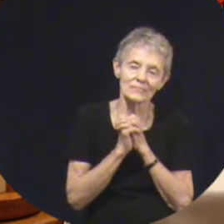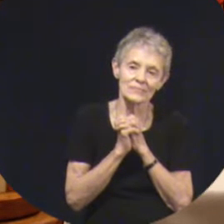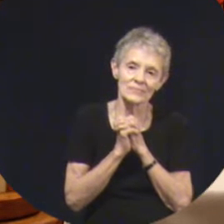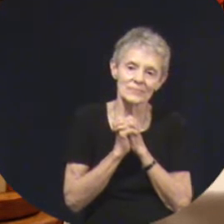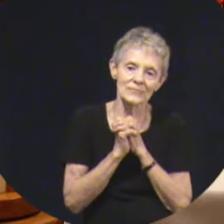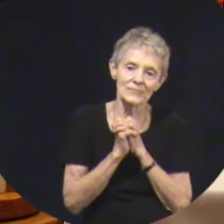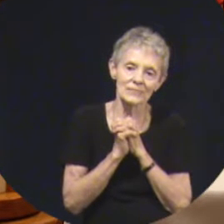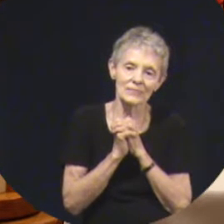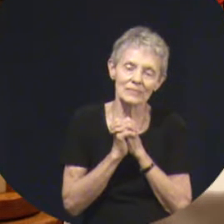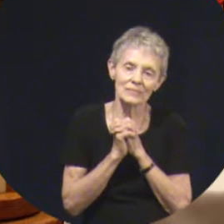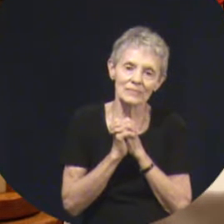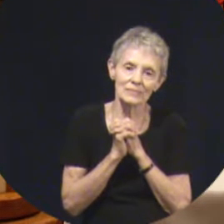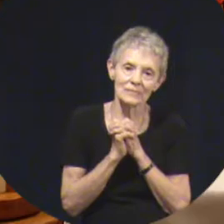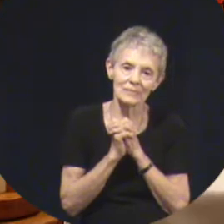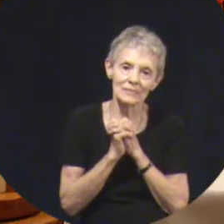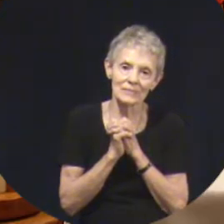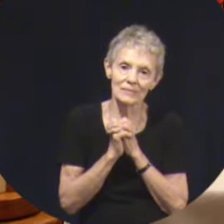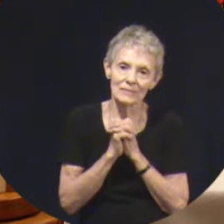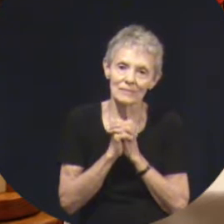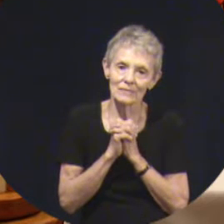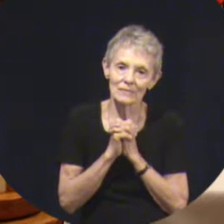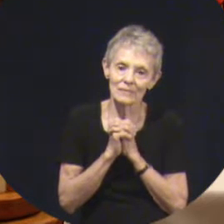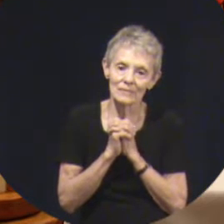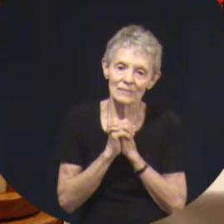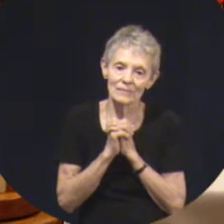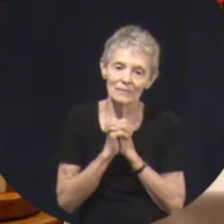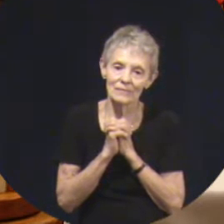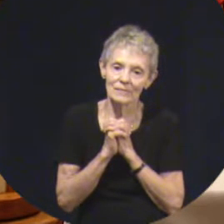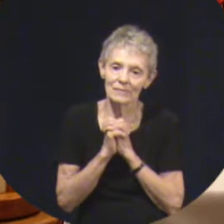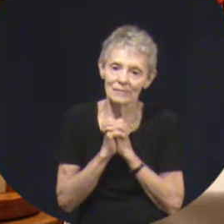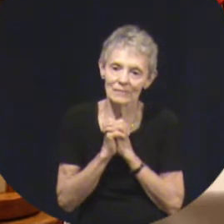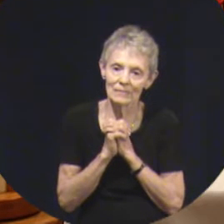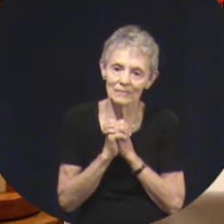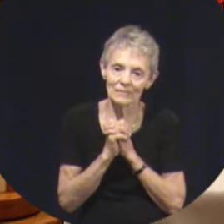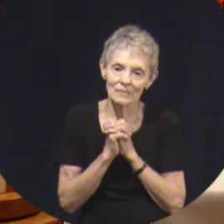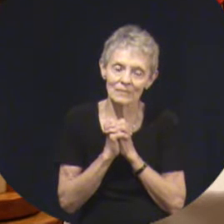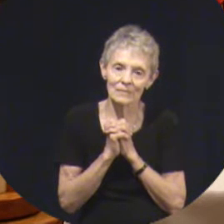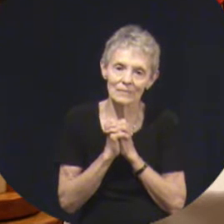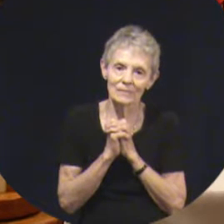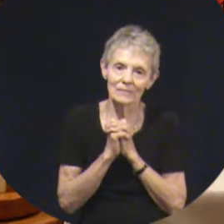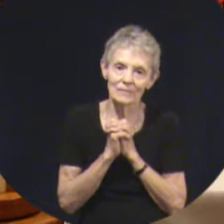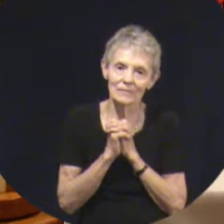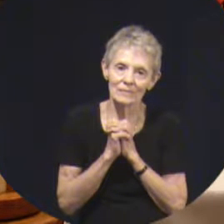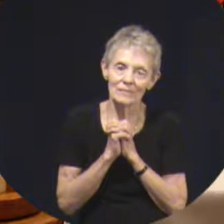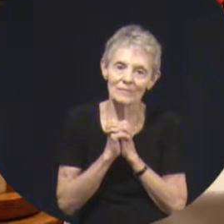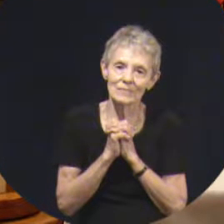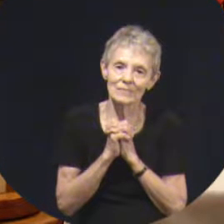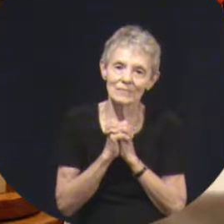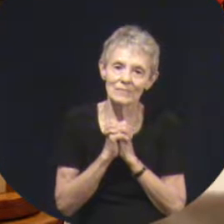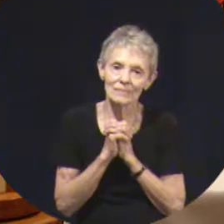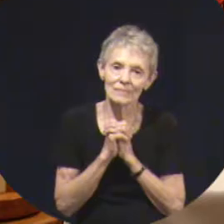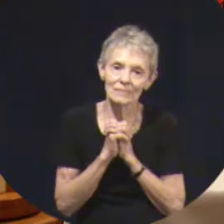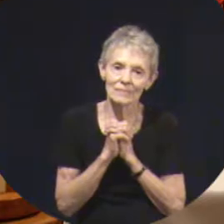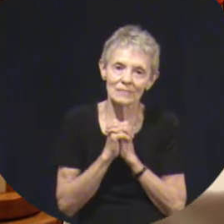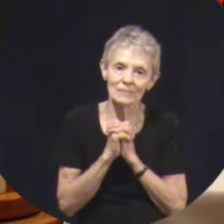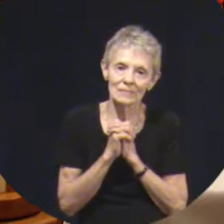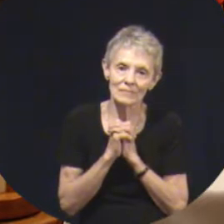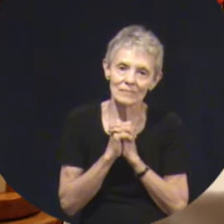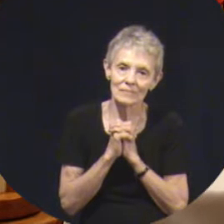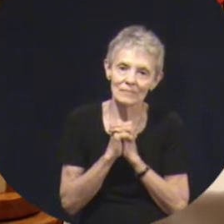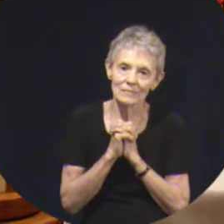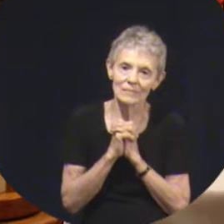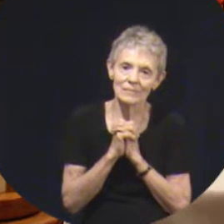Lord Jesus Christ, who said to your apostles, "Peace I leave you, my peace I give you," look not on our sins, but on the faith of your church,